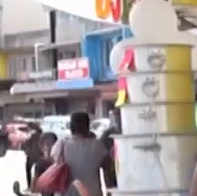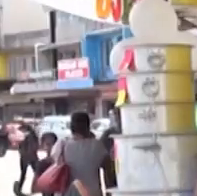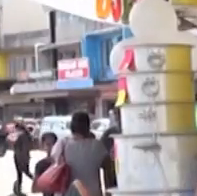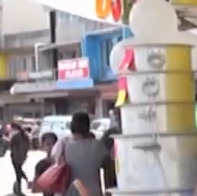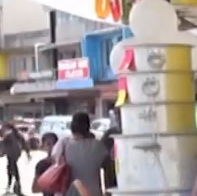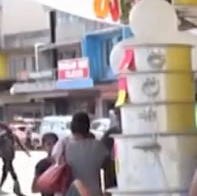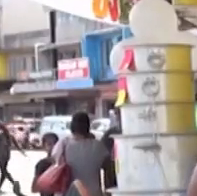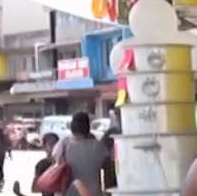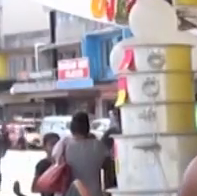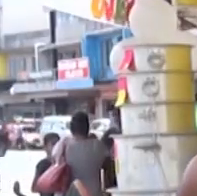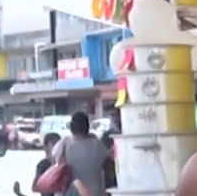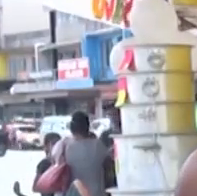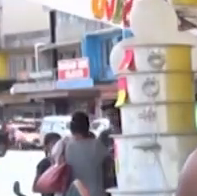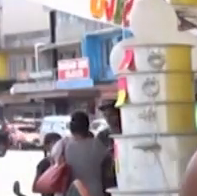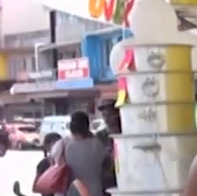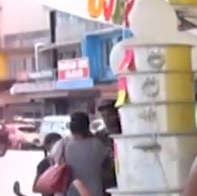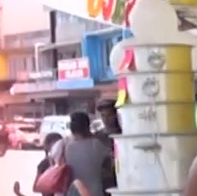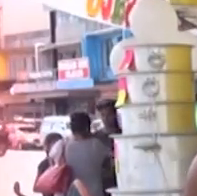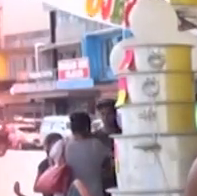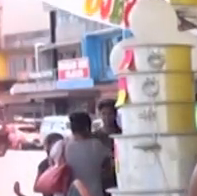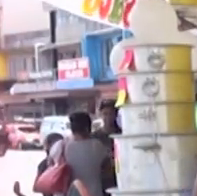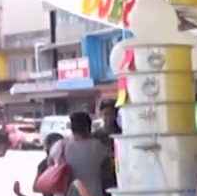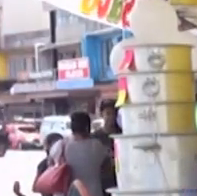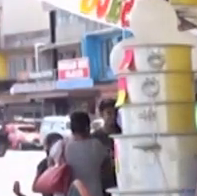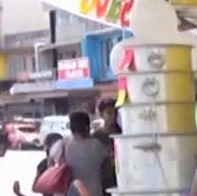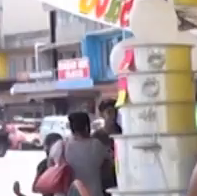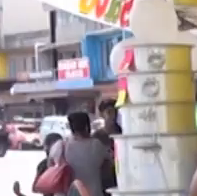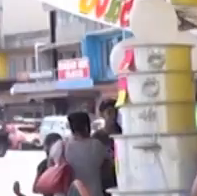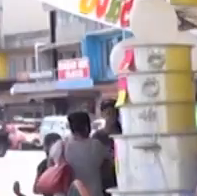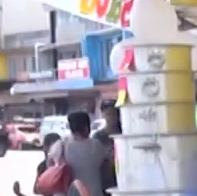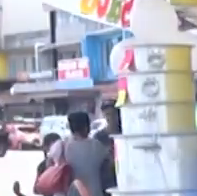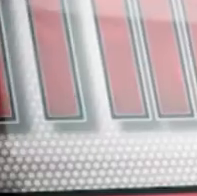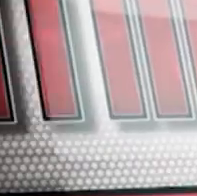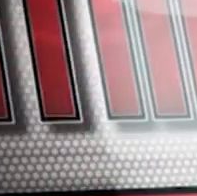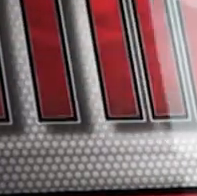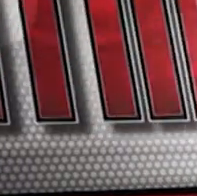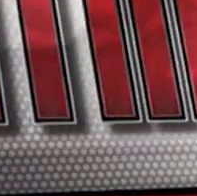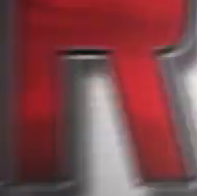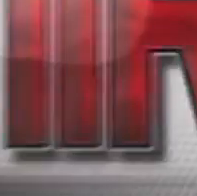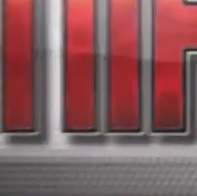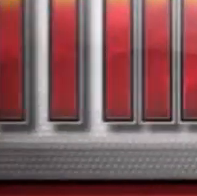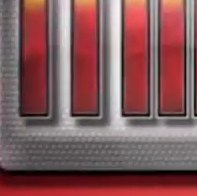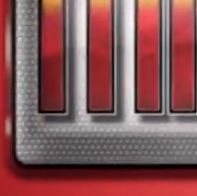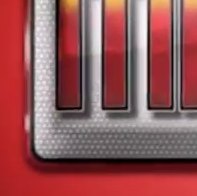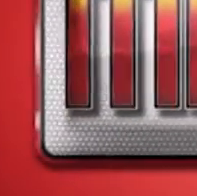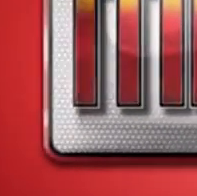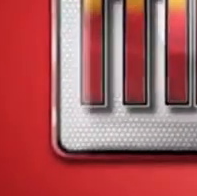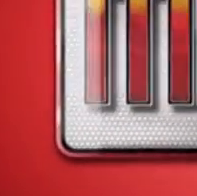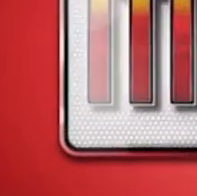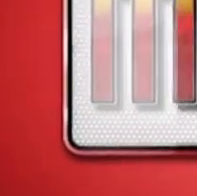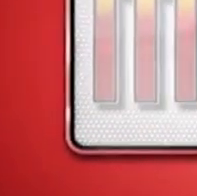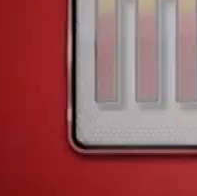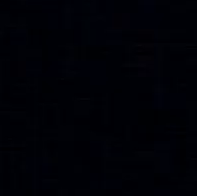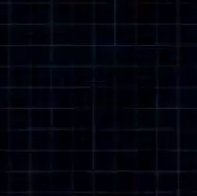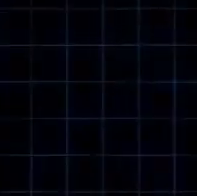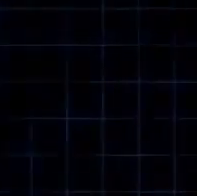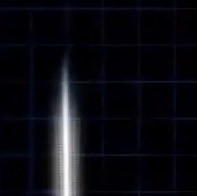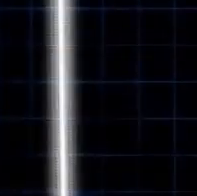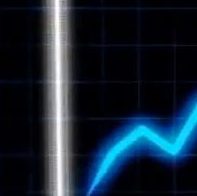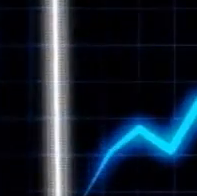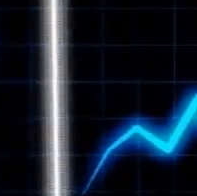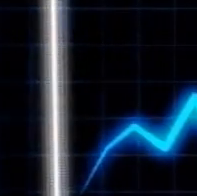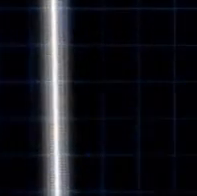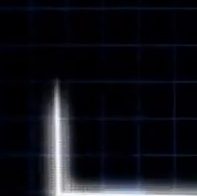My name is Neha and I'm from Karavi. And Mirchi FM, it's hot. Mirchi FM, it's hot.